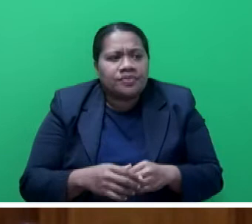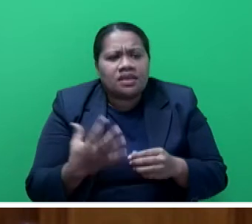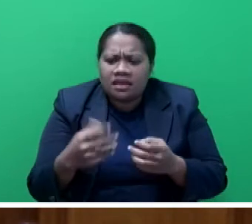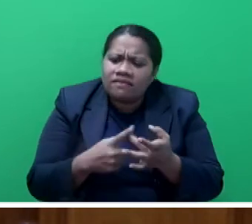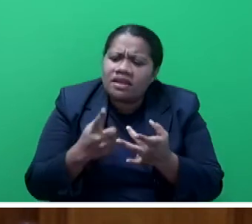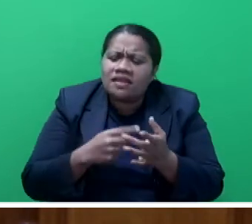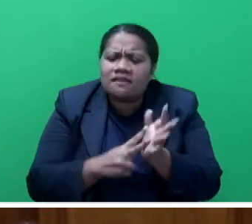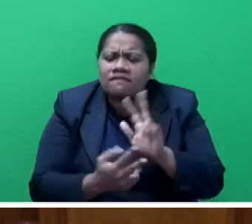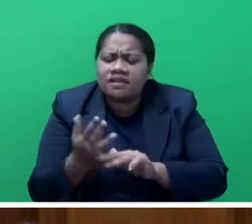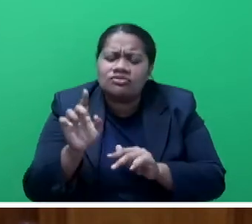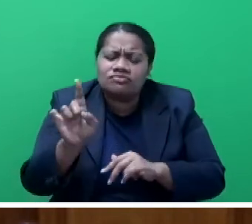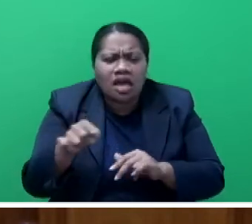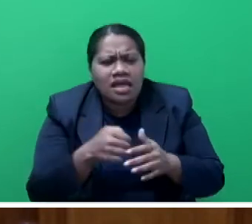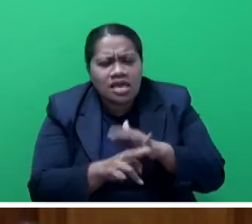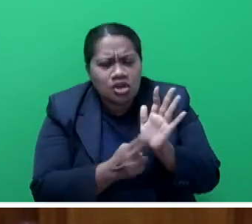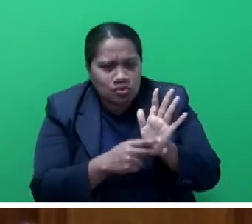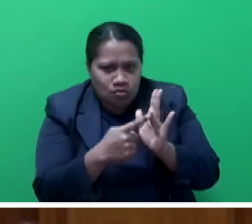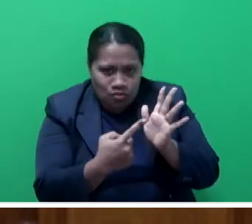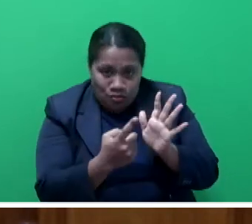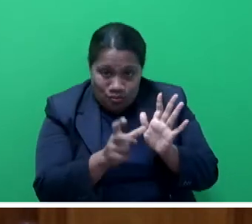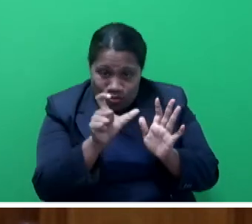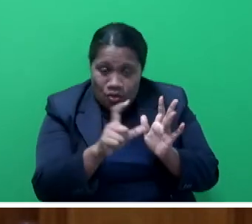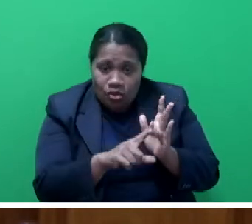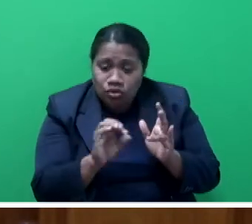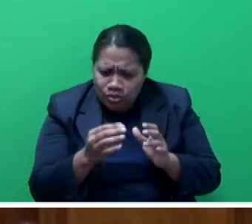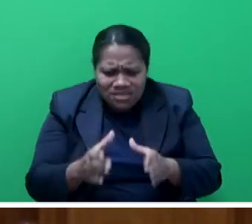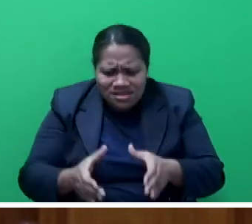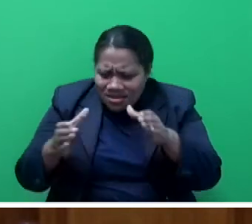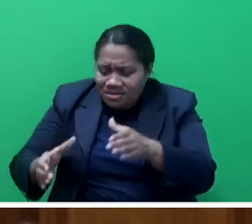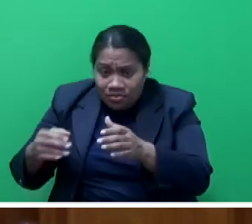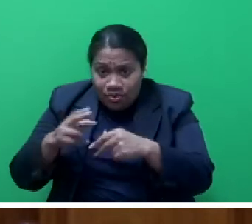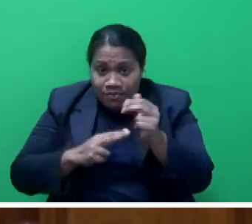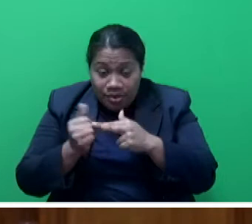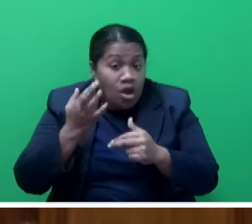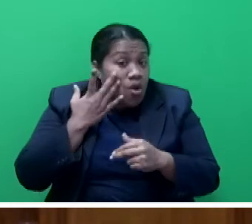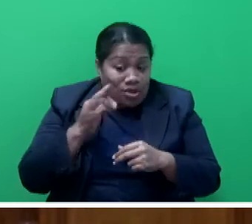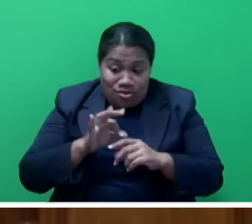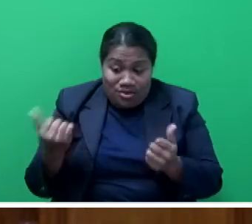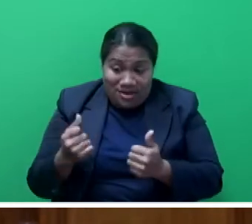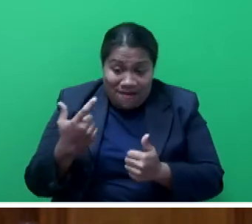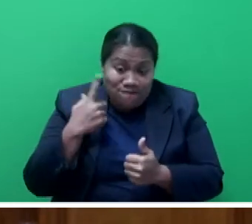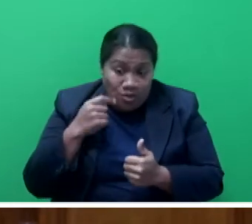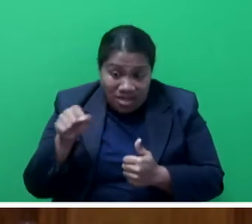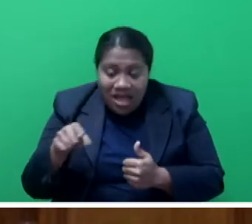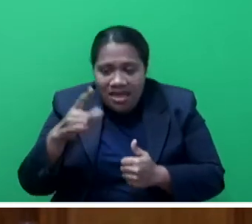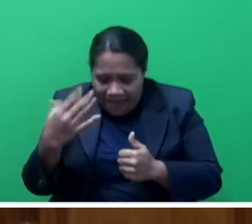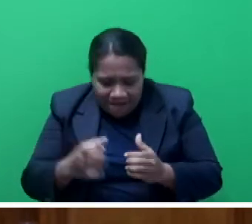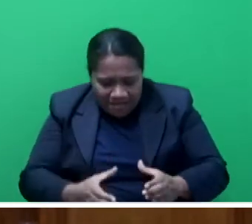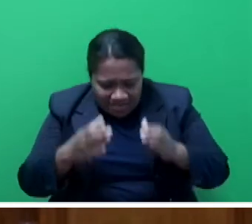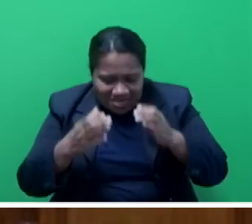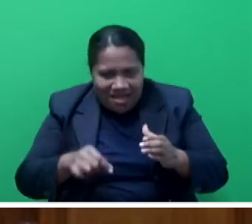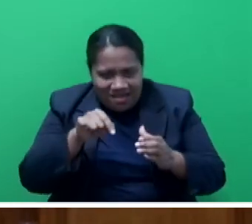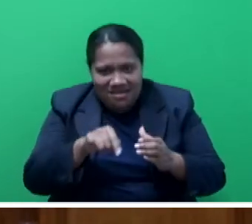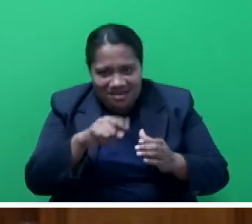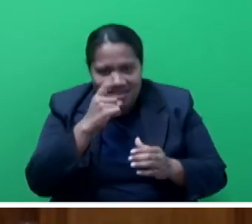Novo, further down. So these are tanks of water that you build up, and then when there's lack of supply, they can feed off into those particular tanks. So now,